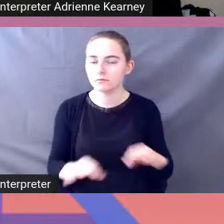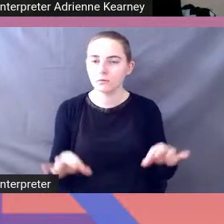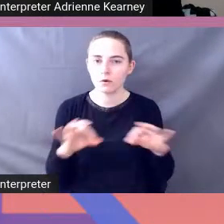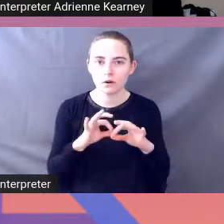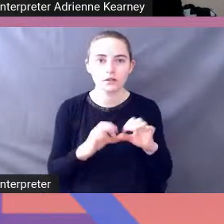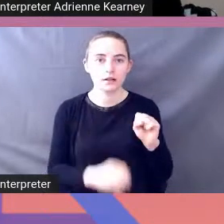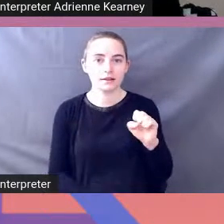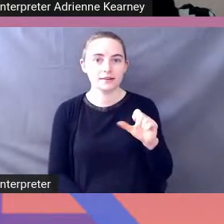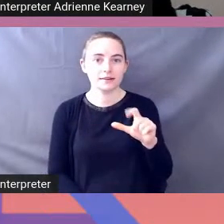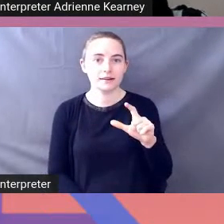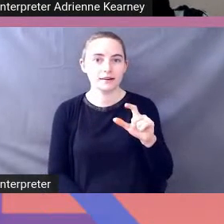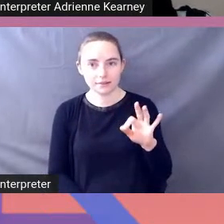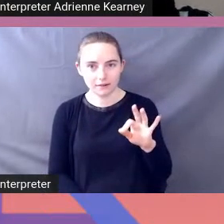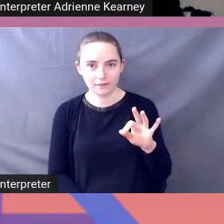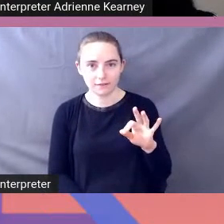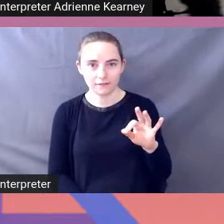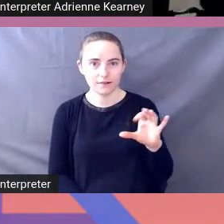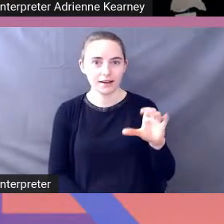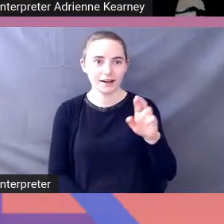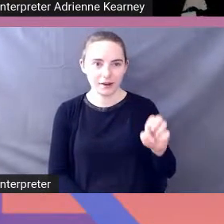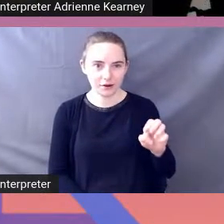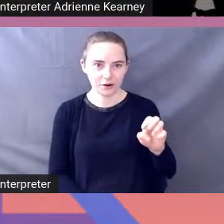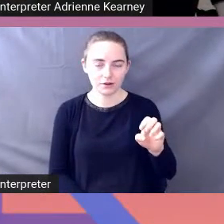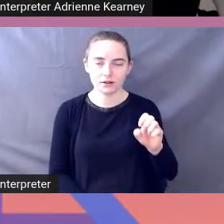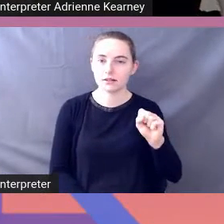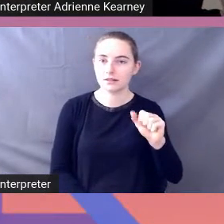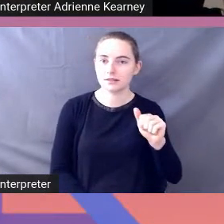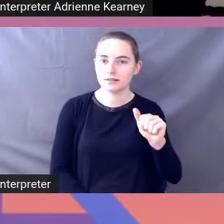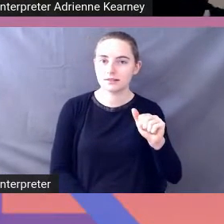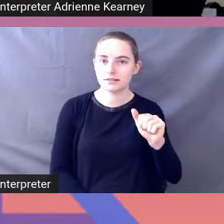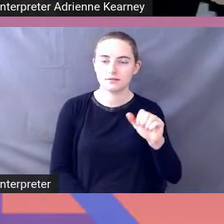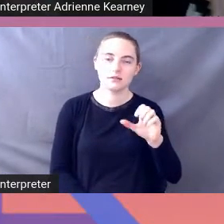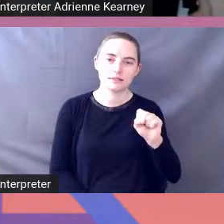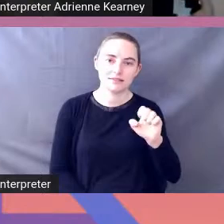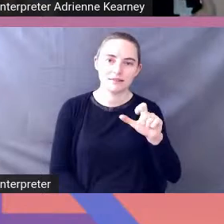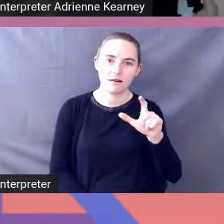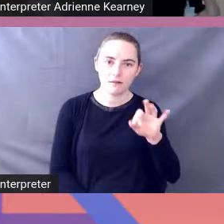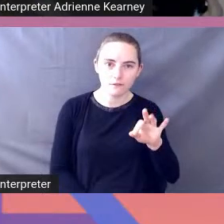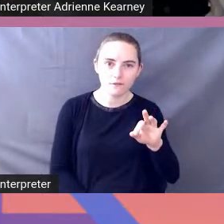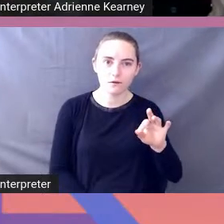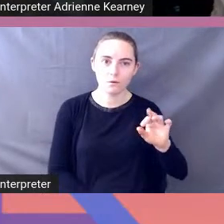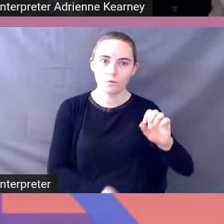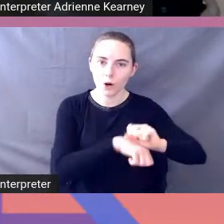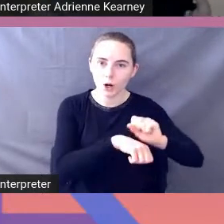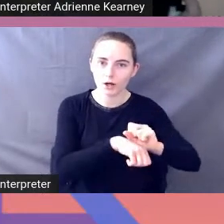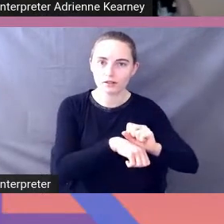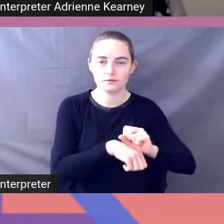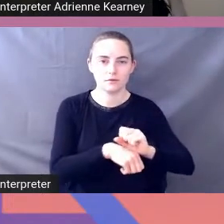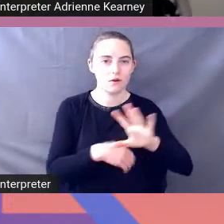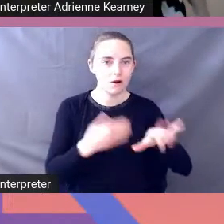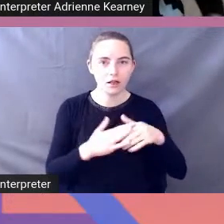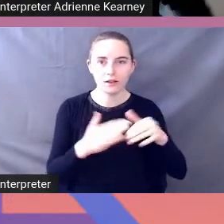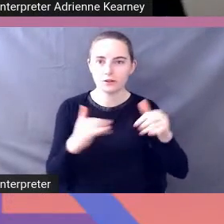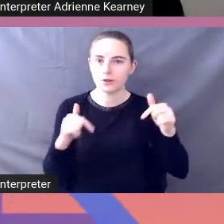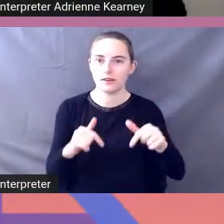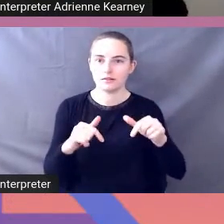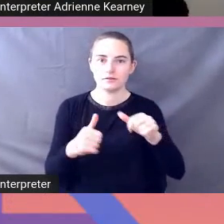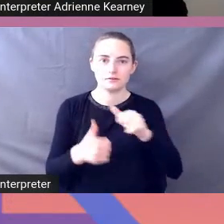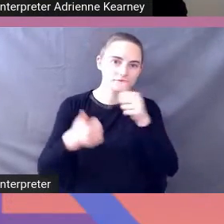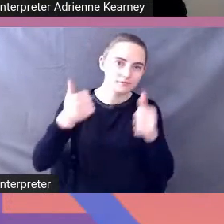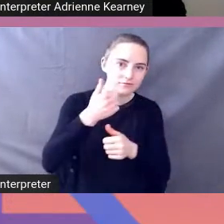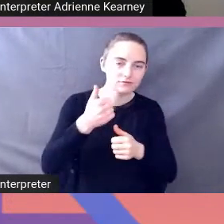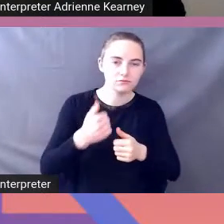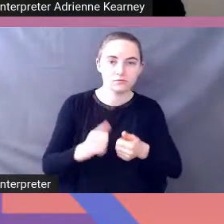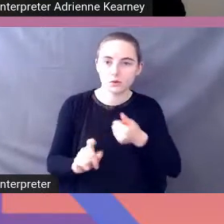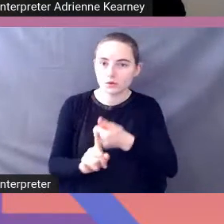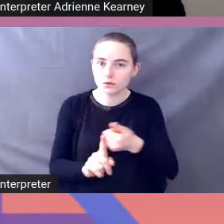Self-work is. This all falls under the self-care, self-love, self-work category, within yourself as a person.